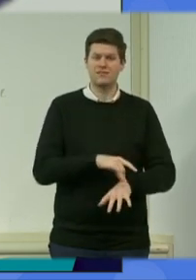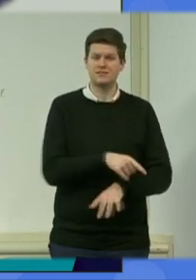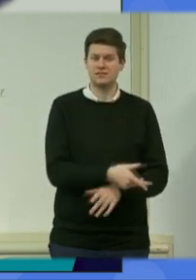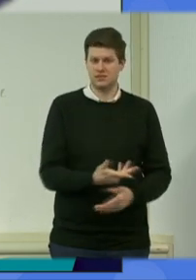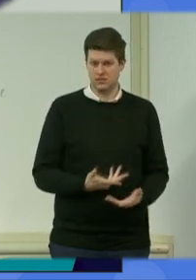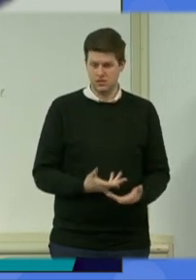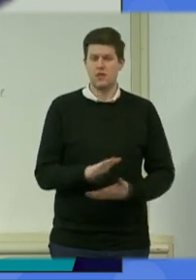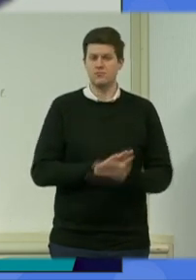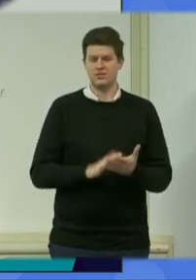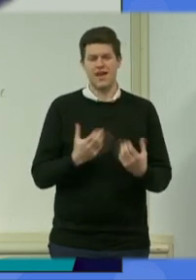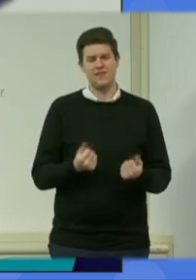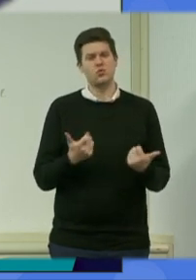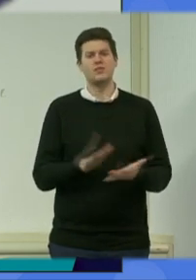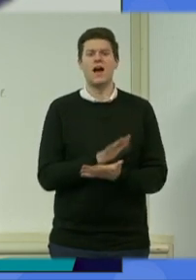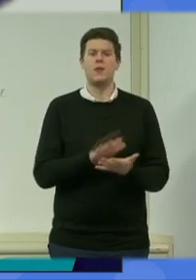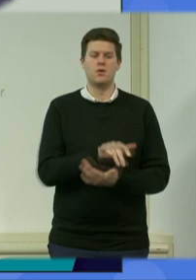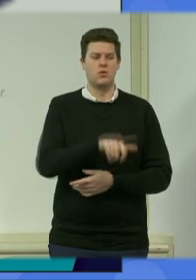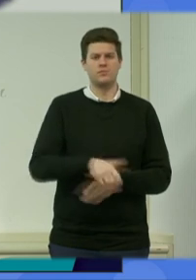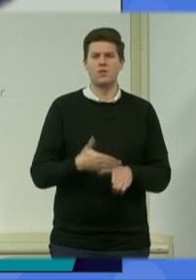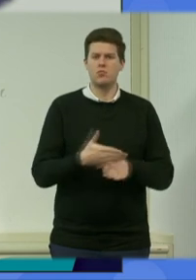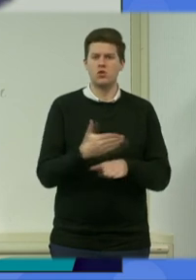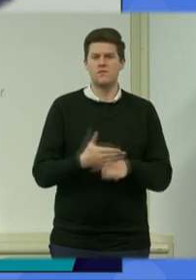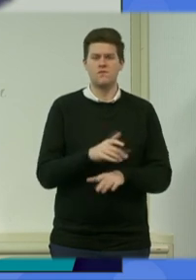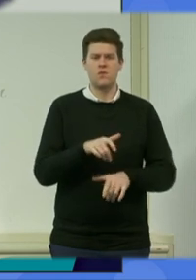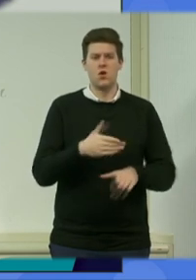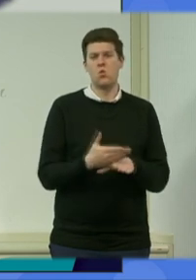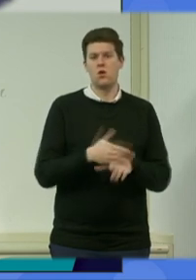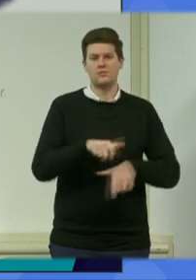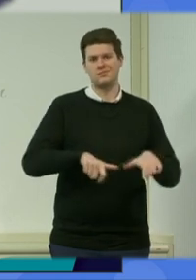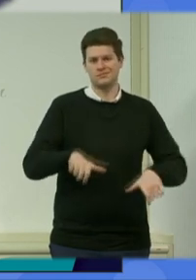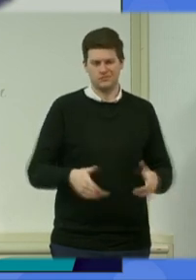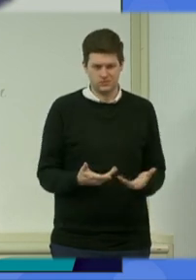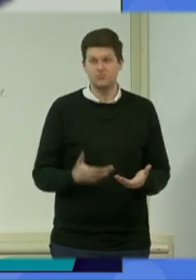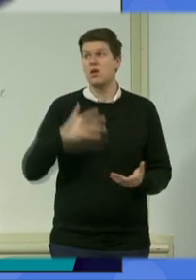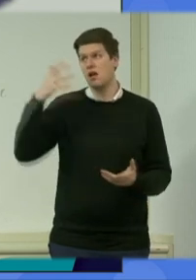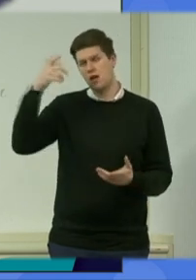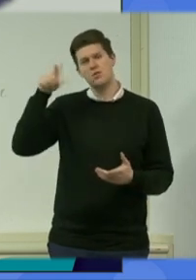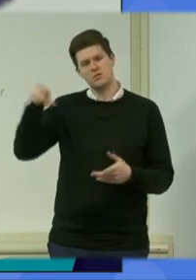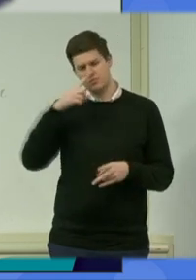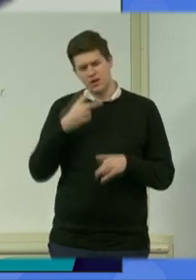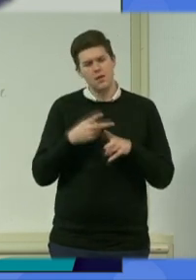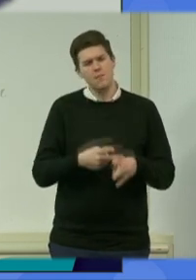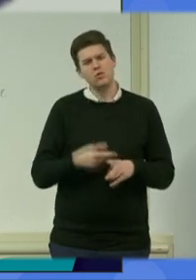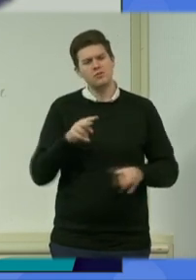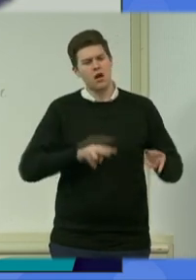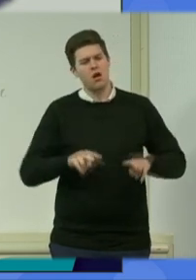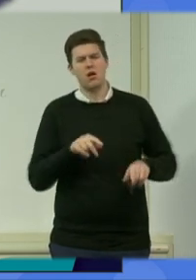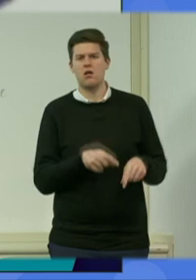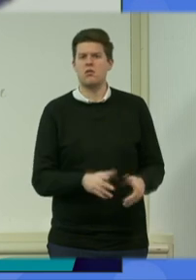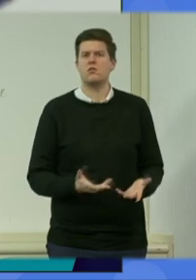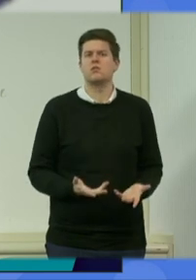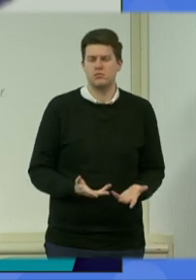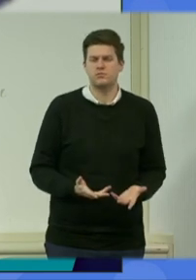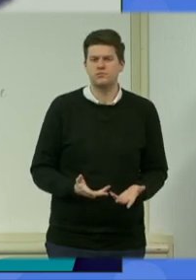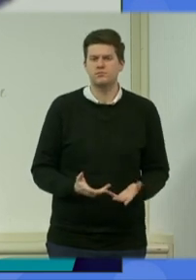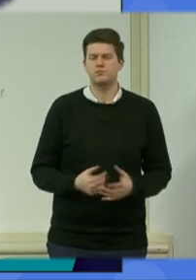productive workers. Again, the government is the best way for that to be done centrally and to provide support to make sure all businesses can do it. The very largest businesses often will do